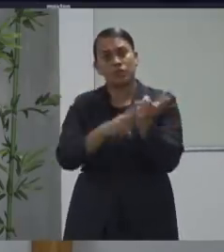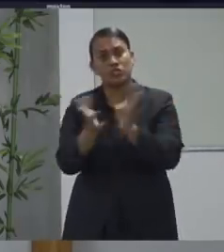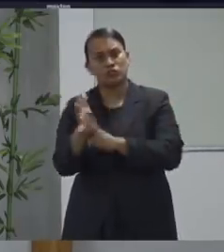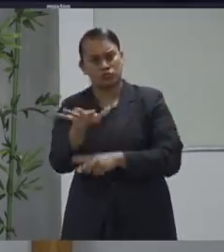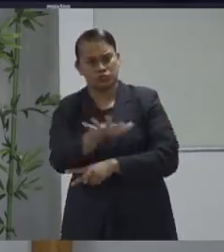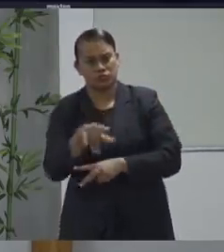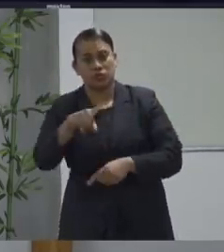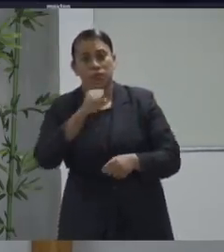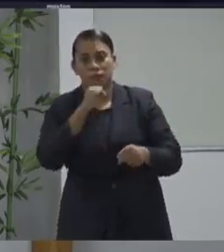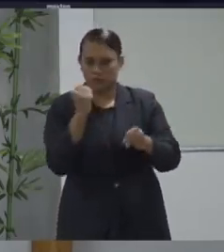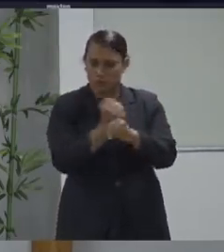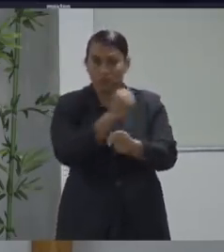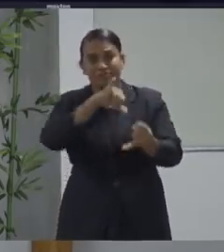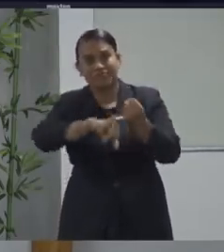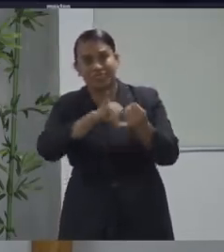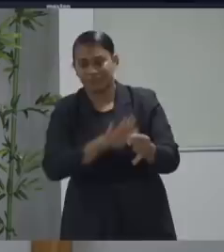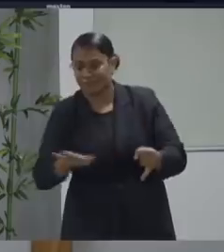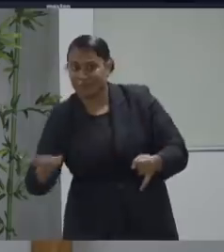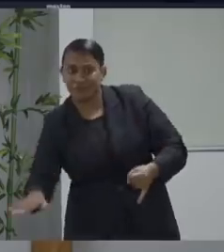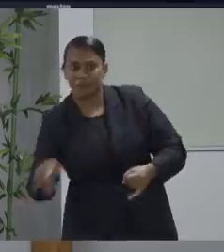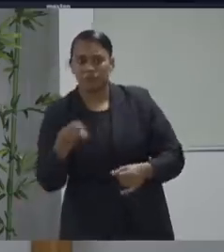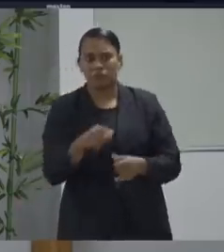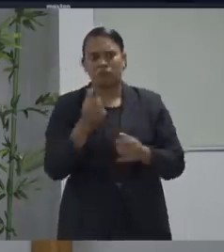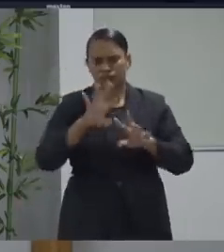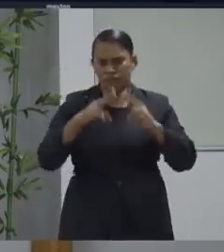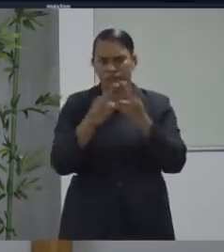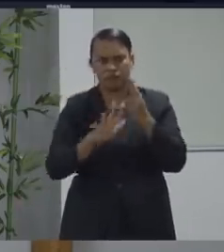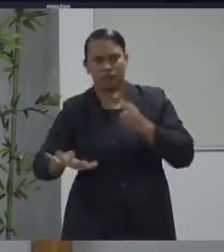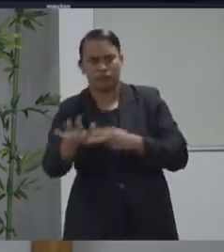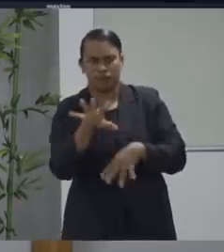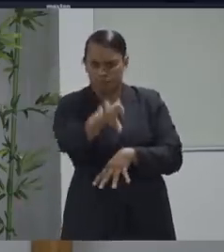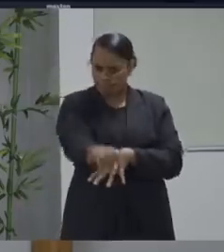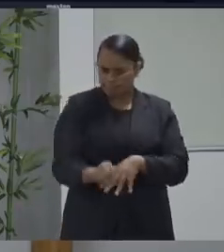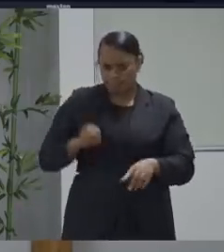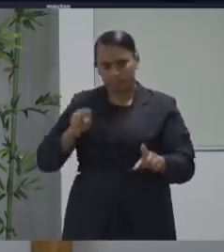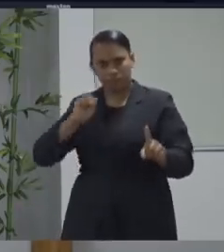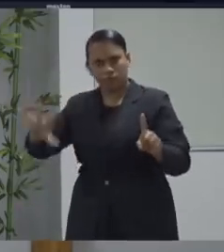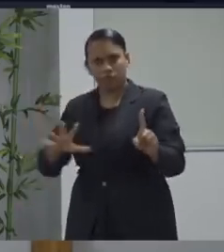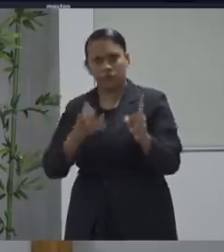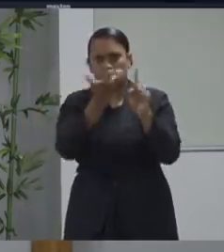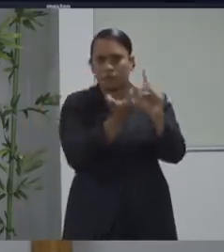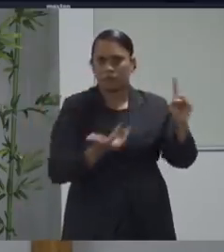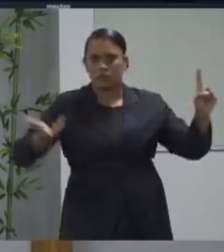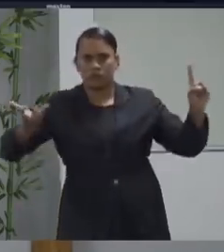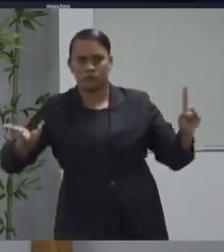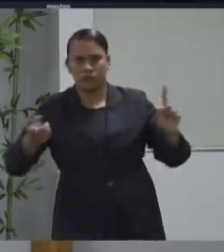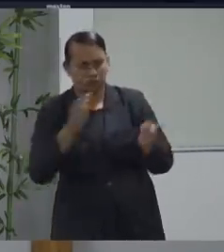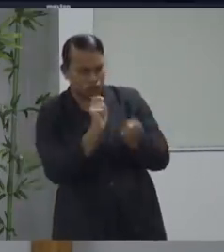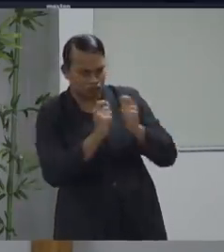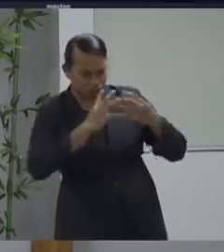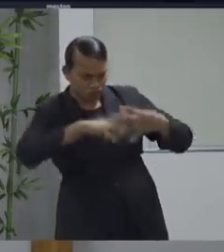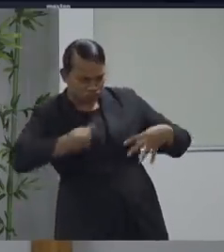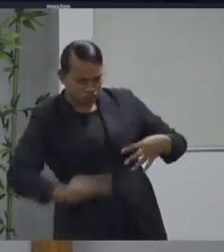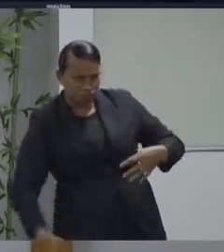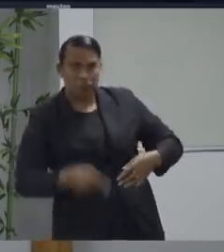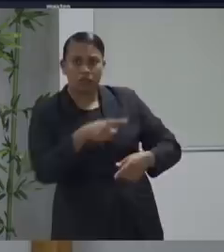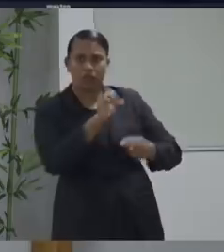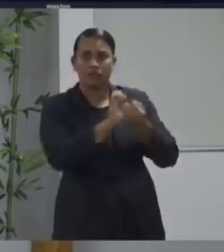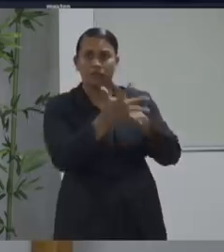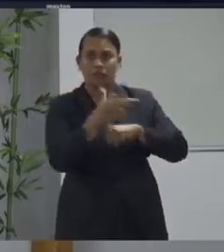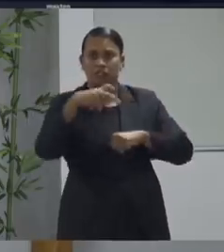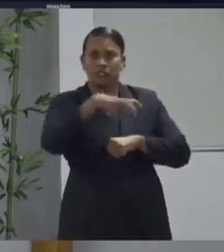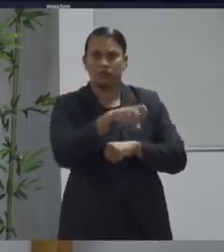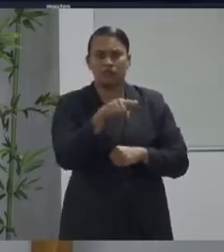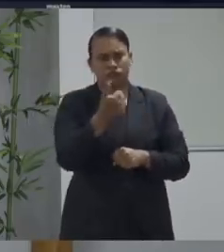isolation and tested. We tested all 3, and 2 of them, including their father-in-law,